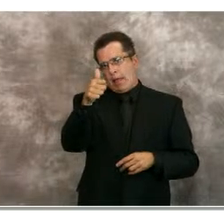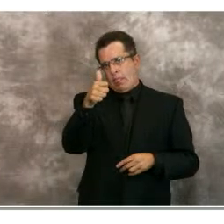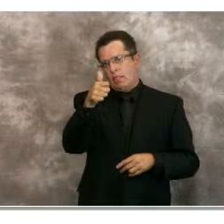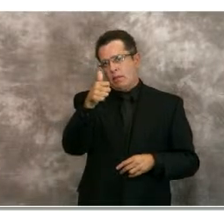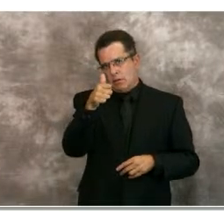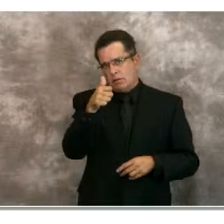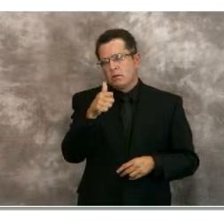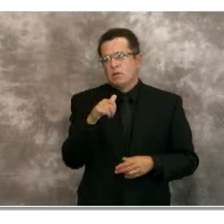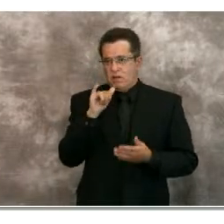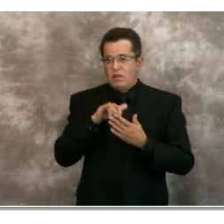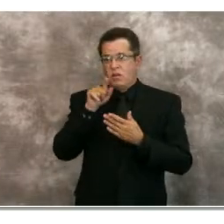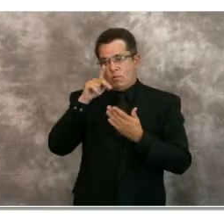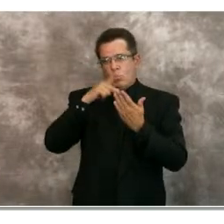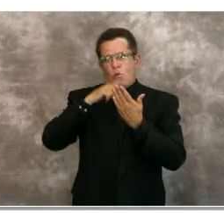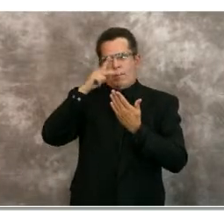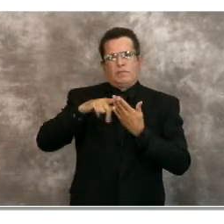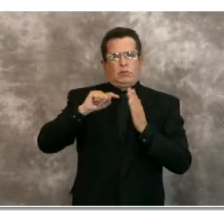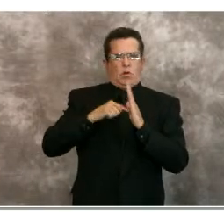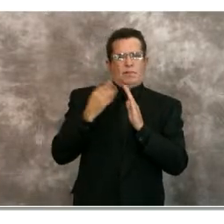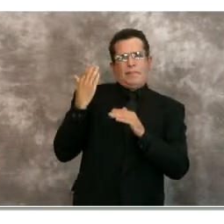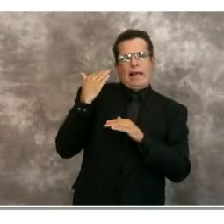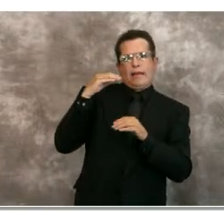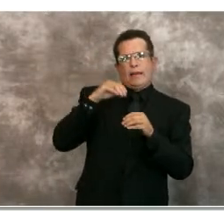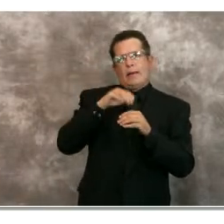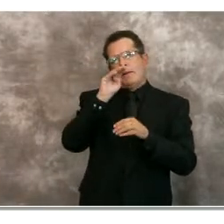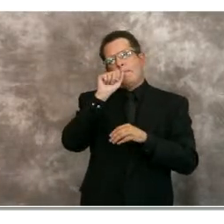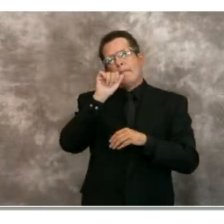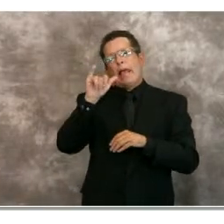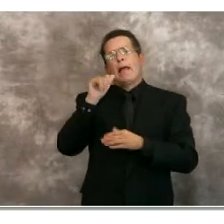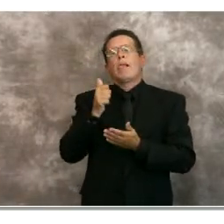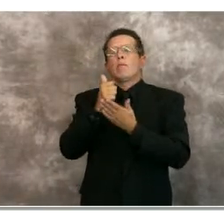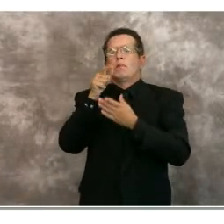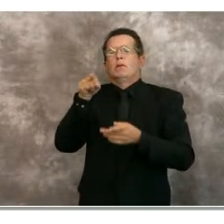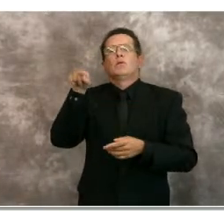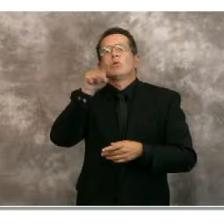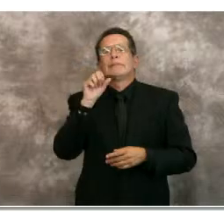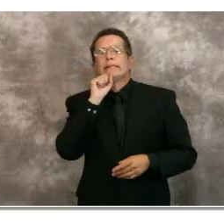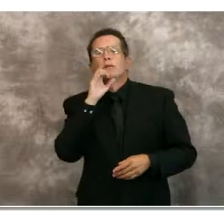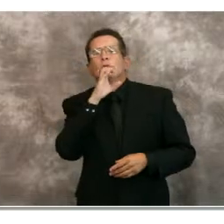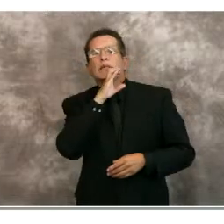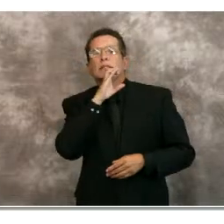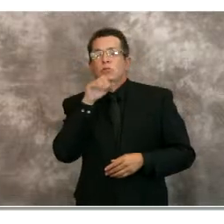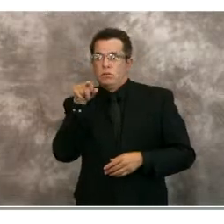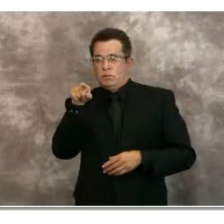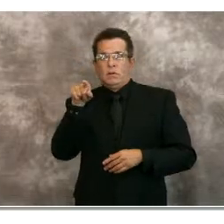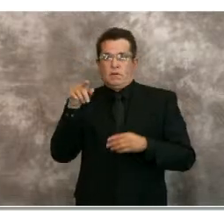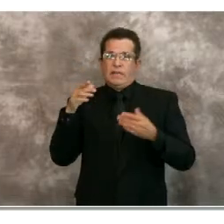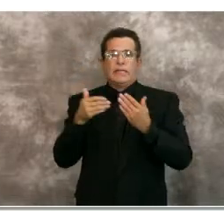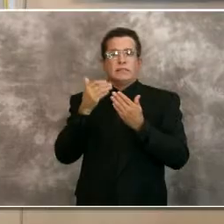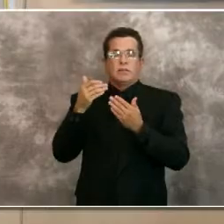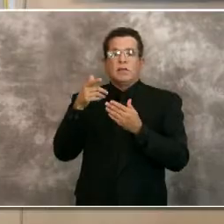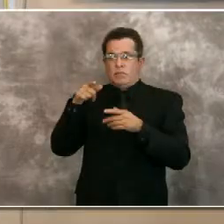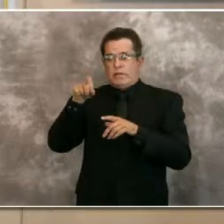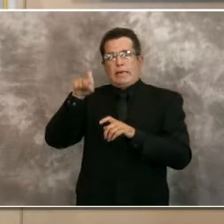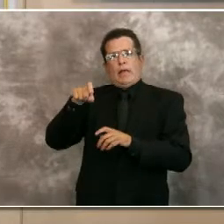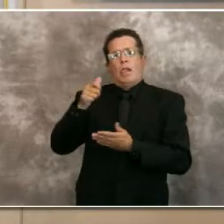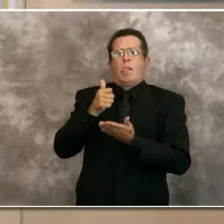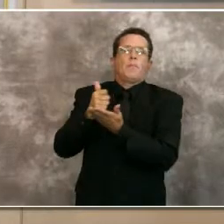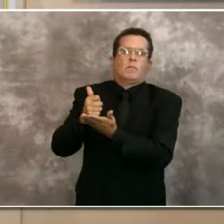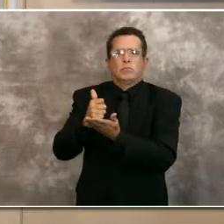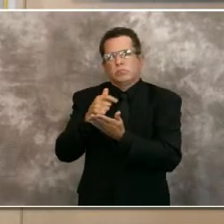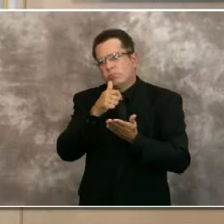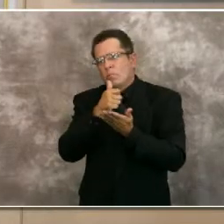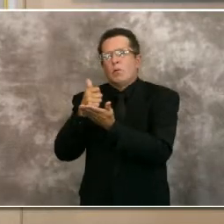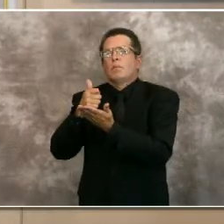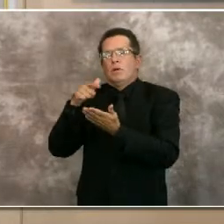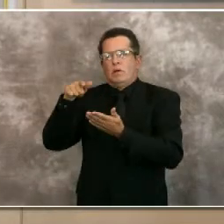recall, this program was started in May to help seniors who are more vulnerable to COVID-19. The program partners